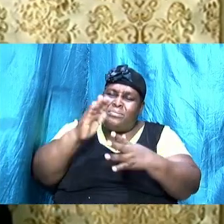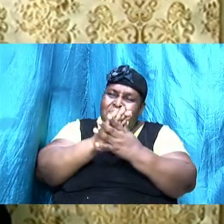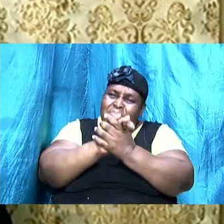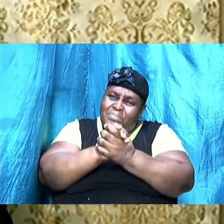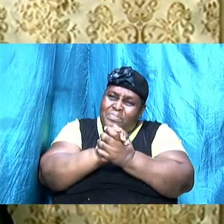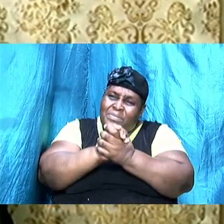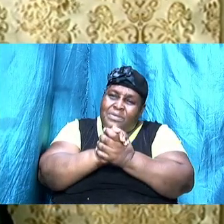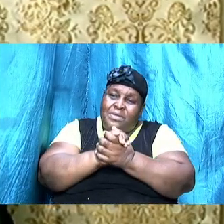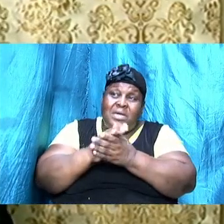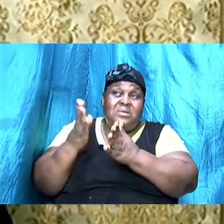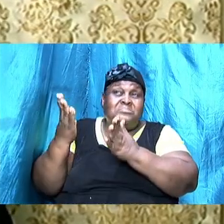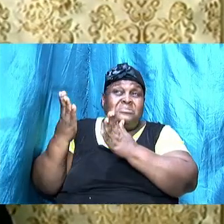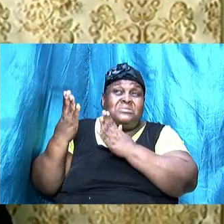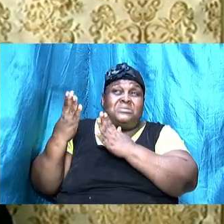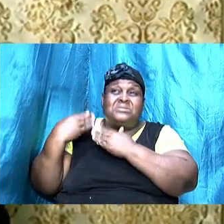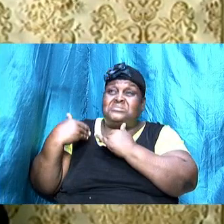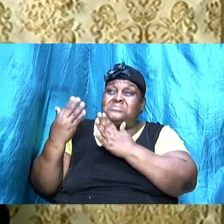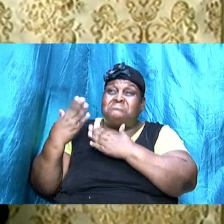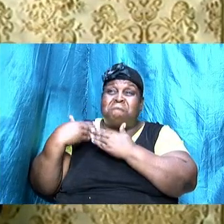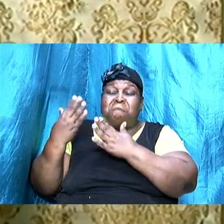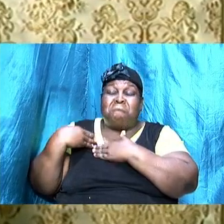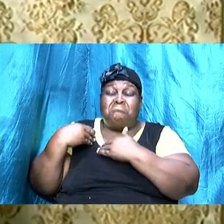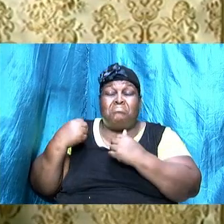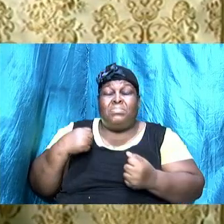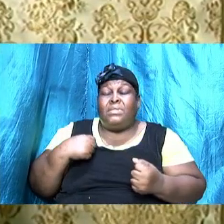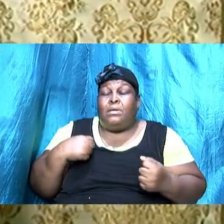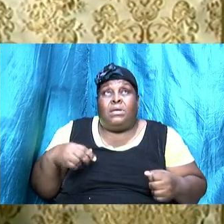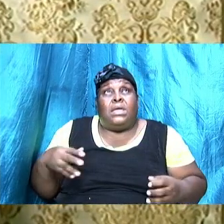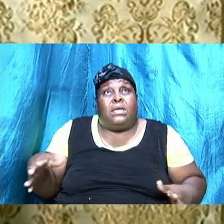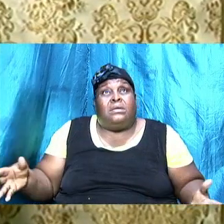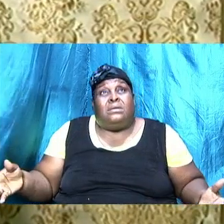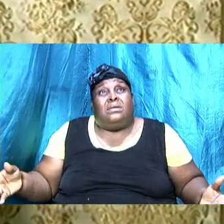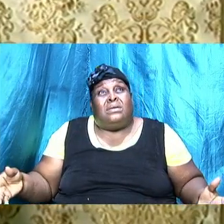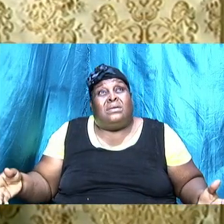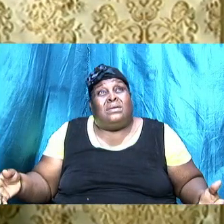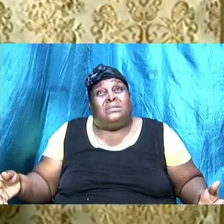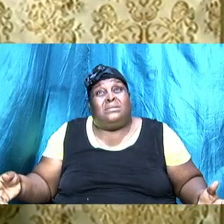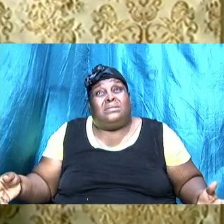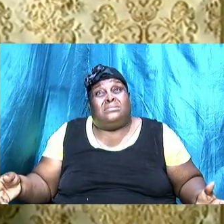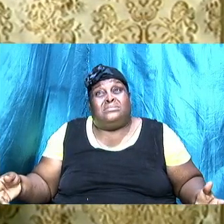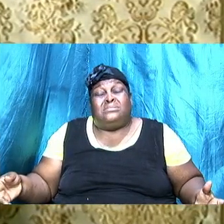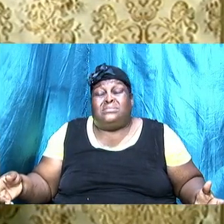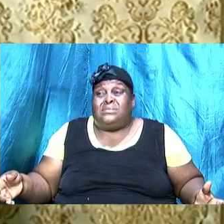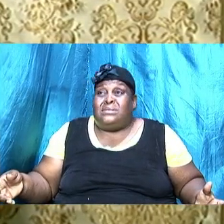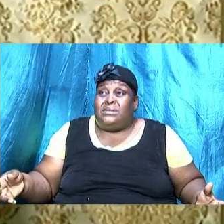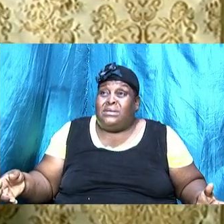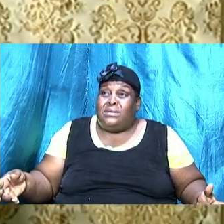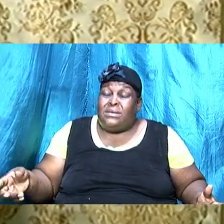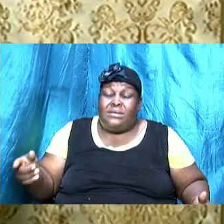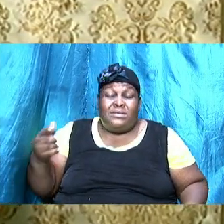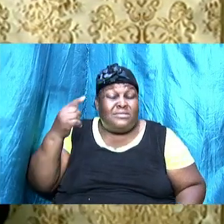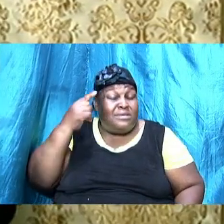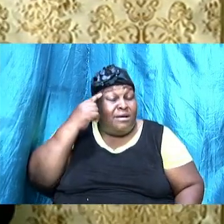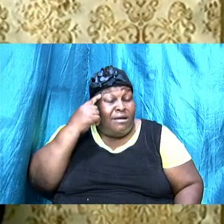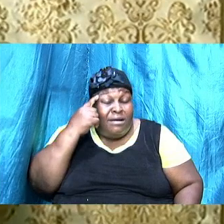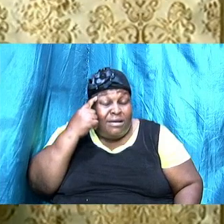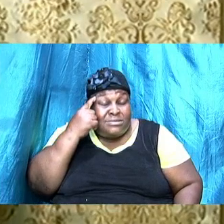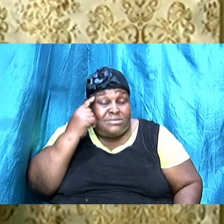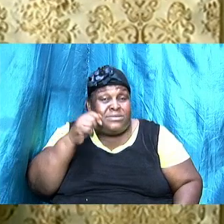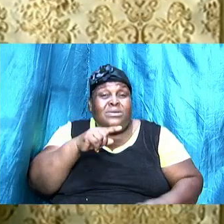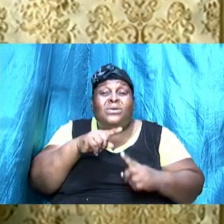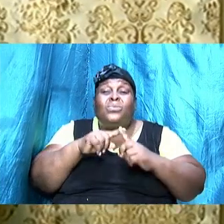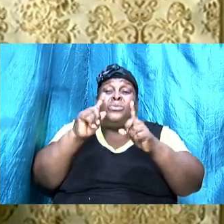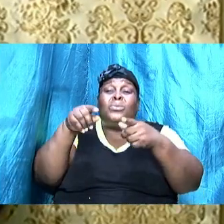shattered. The expectations are squashed because we thought, or many thought, that when they go